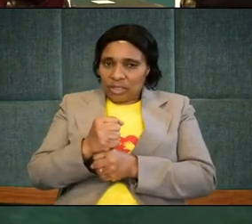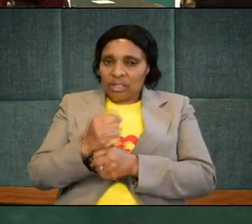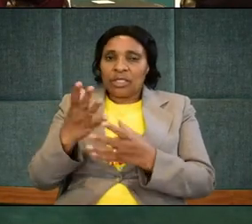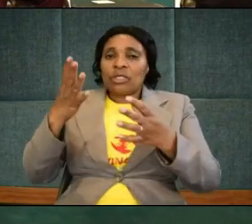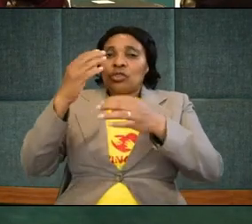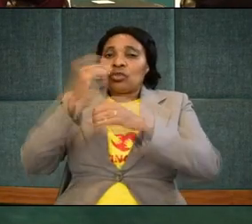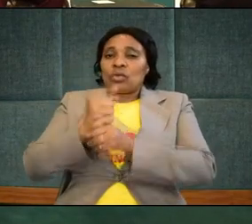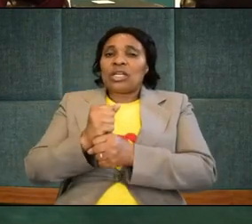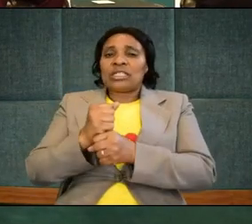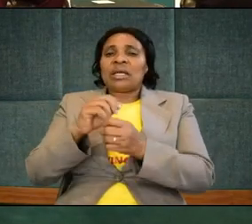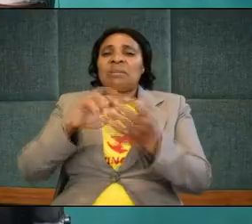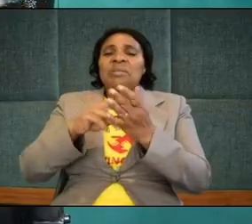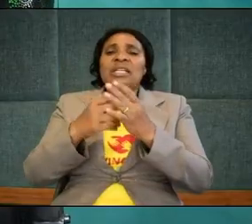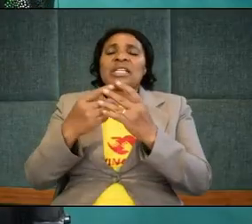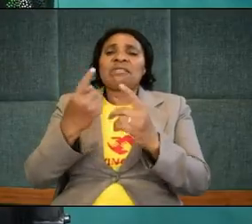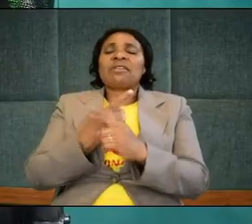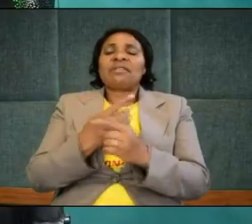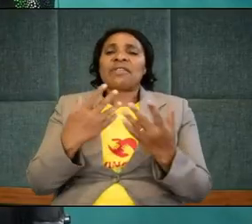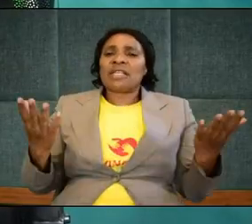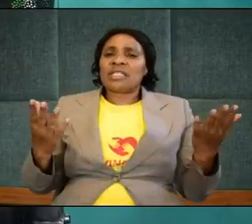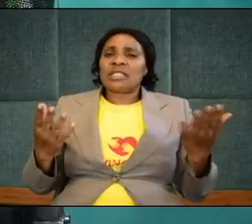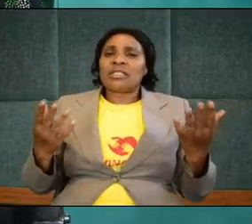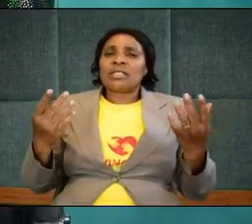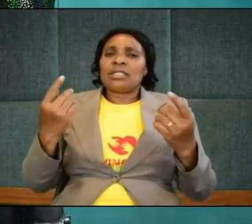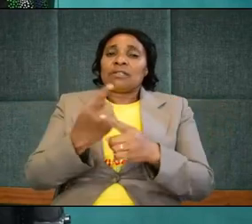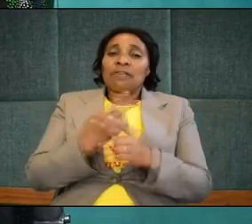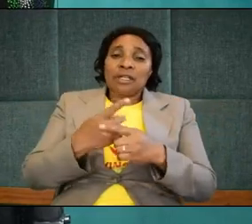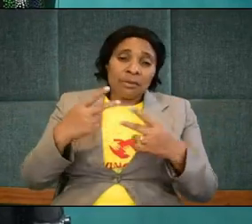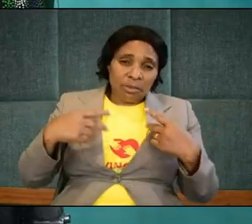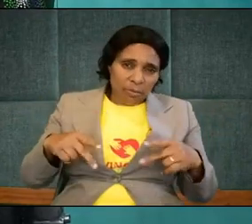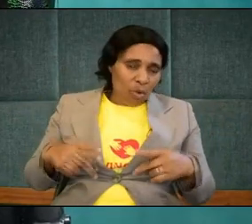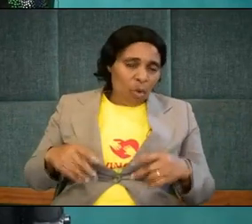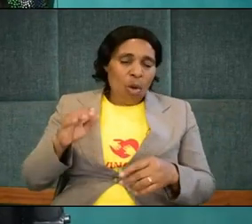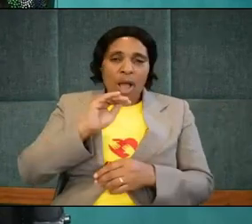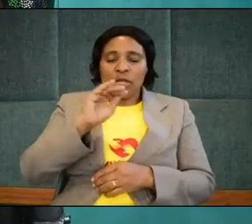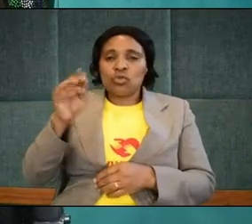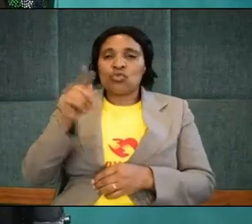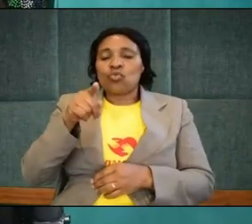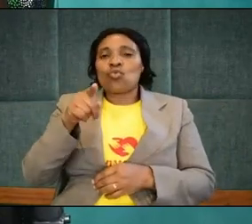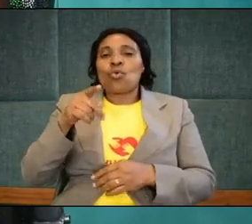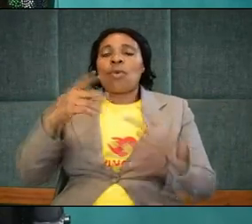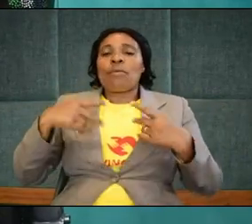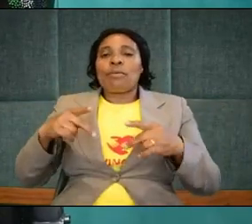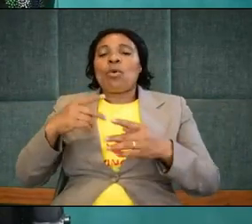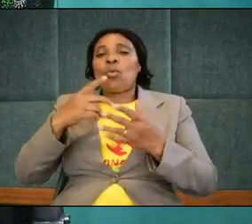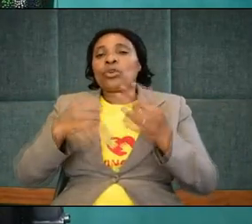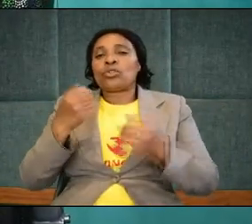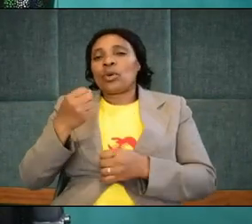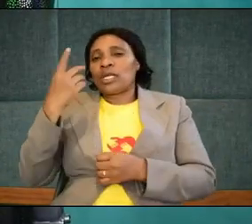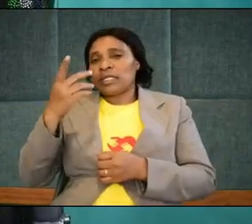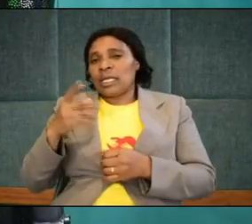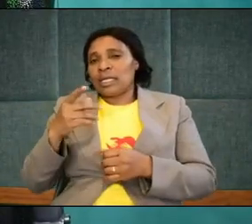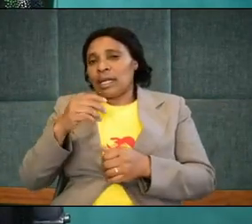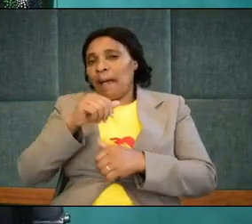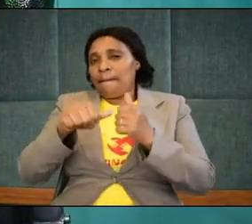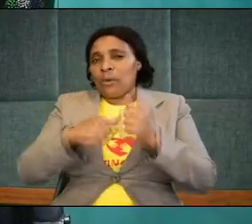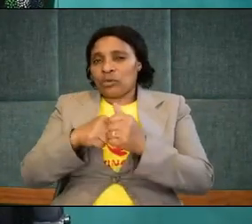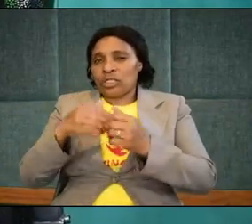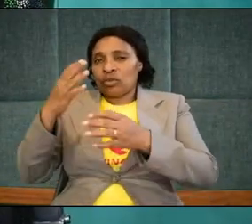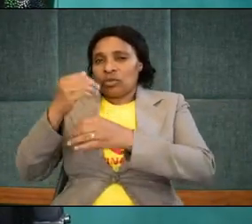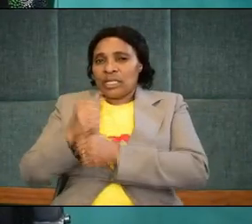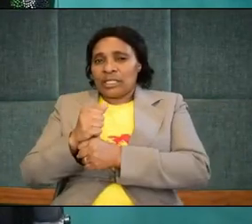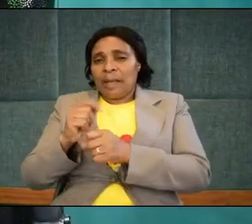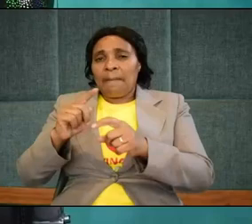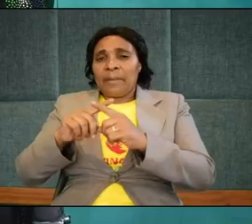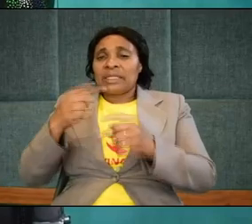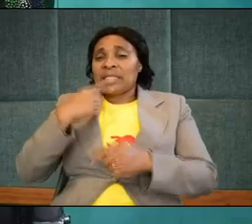means many different things to many different people. And I'd like to ask you people what you understand by trust. However, I want you